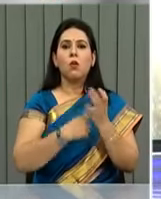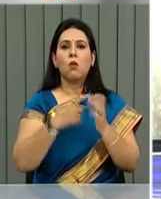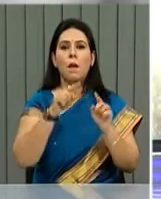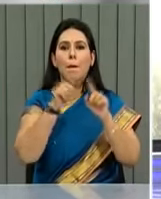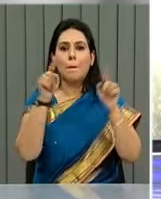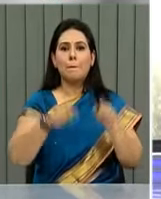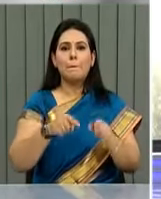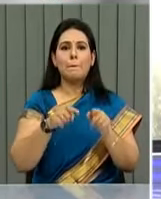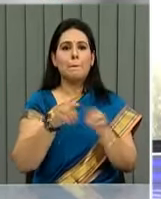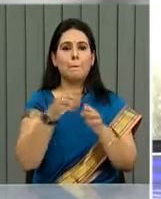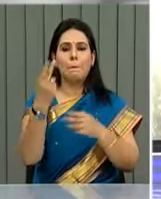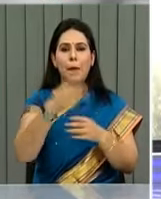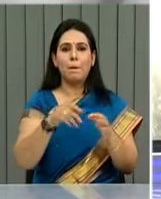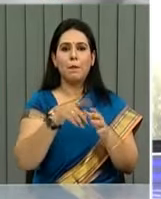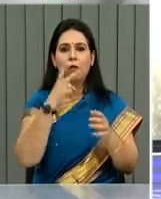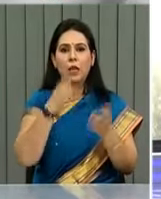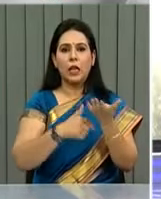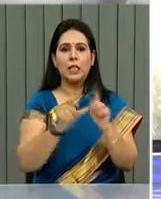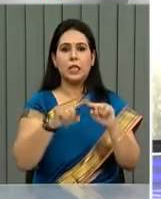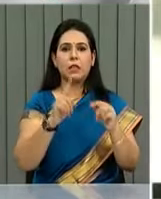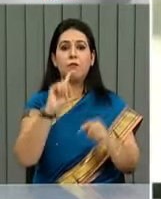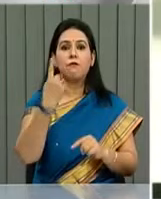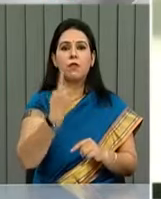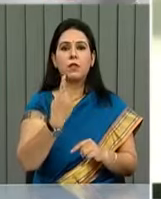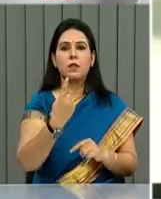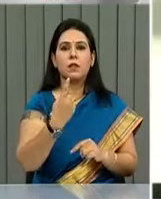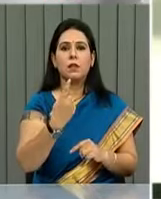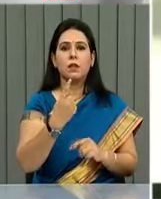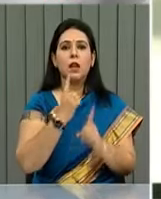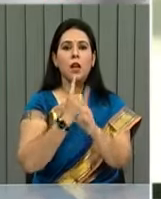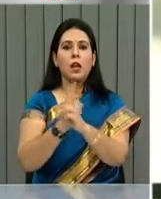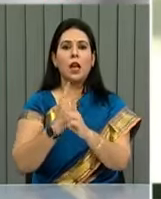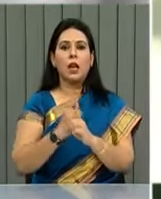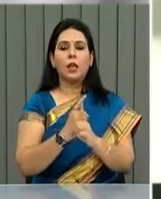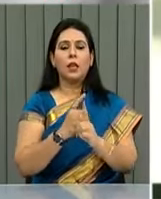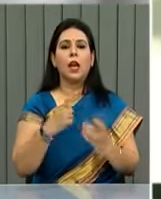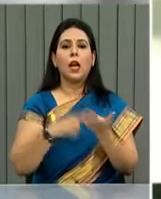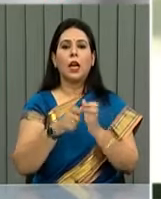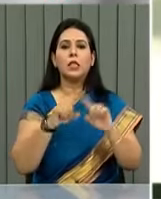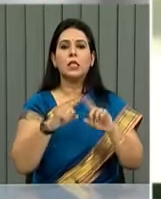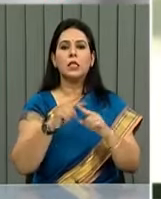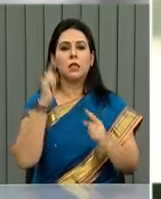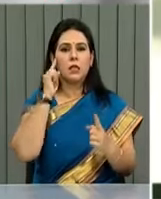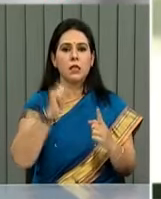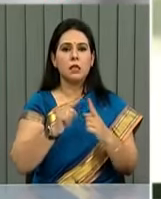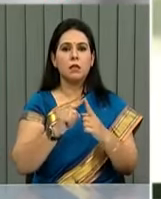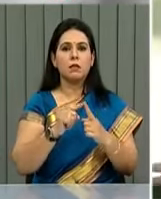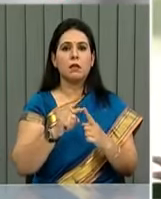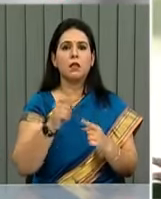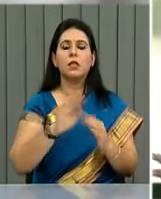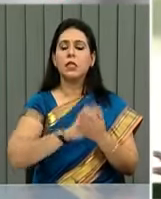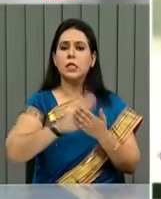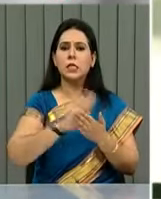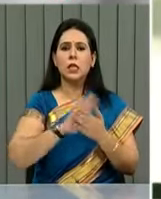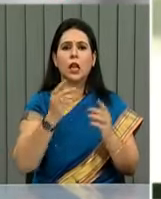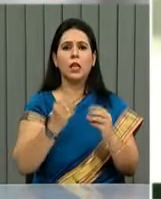far as taxation is concerned. The first is, as far as direct taxation is concerned, there must be